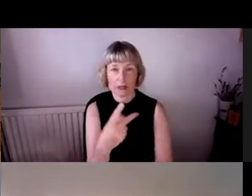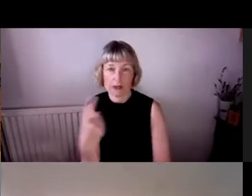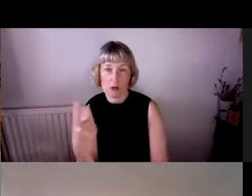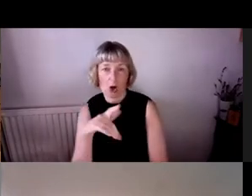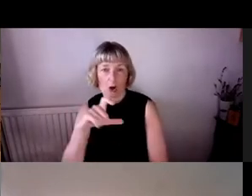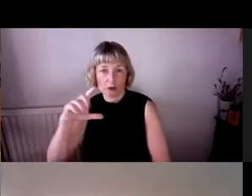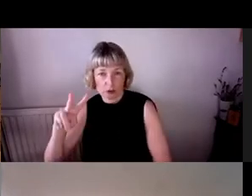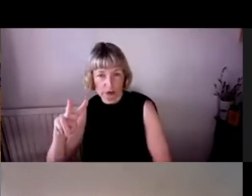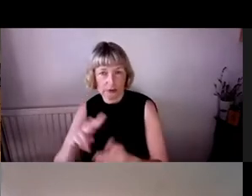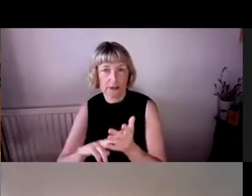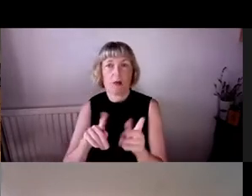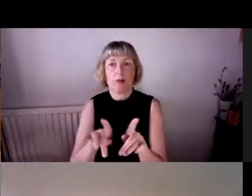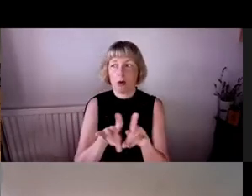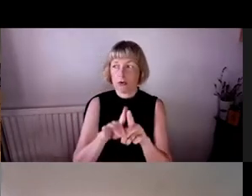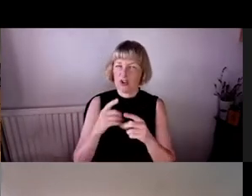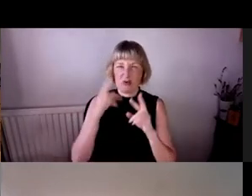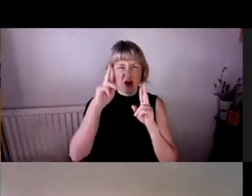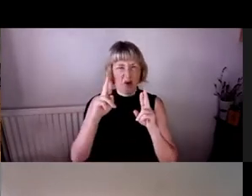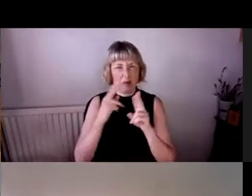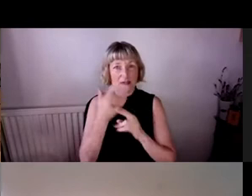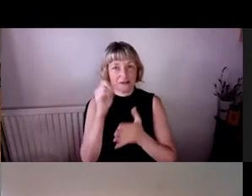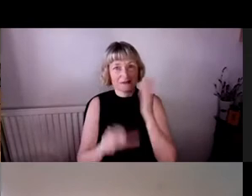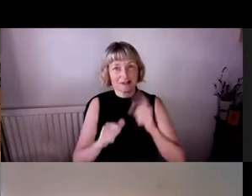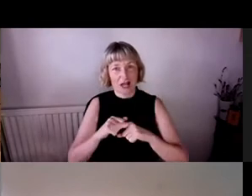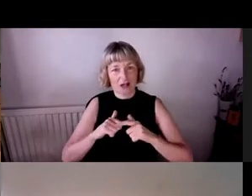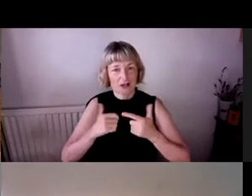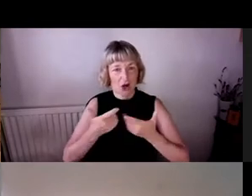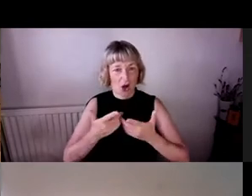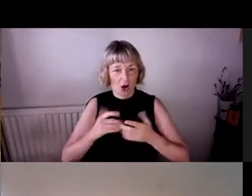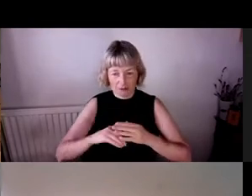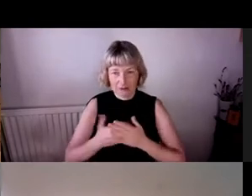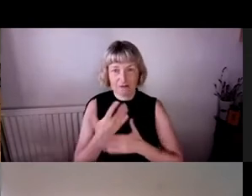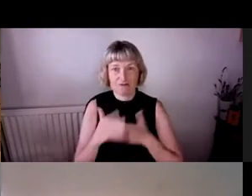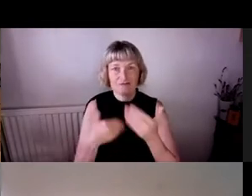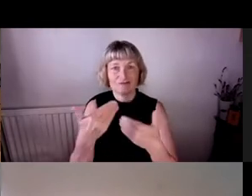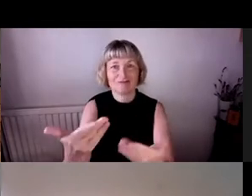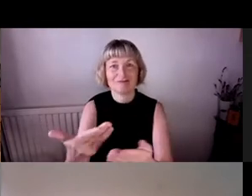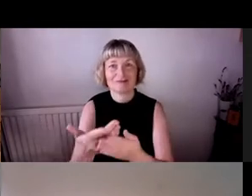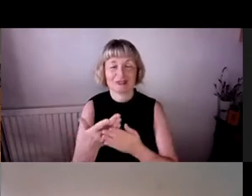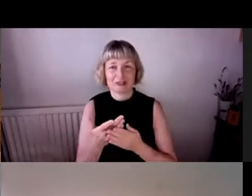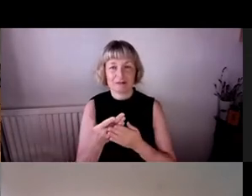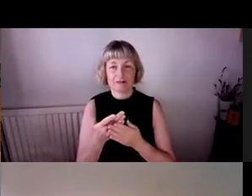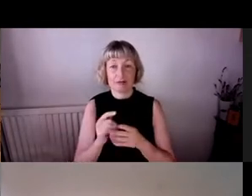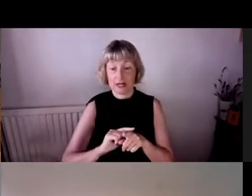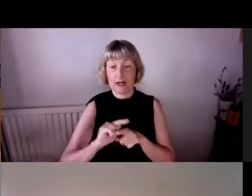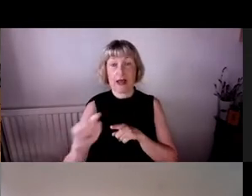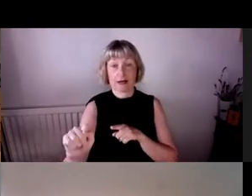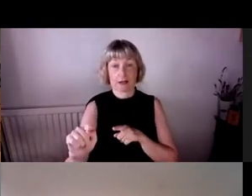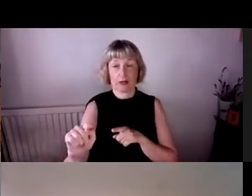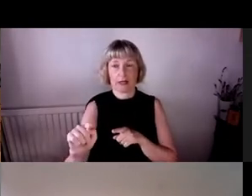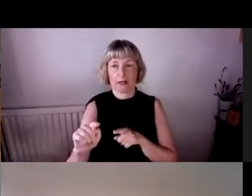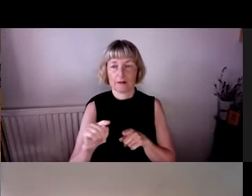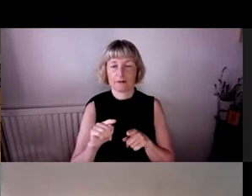is the start of a journey. And Philippa, who was in the room, is going to be leading a session next week that tries to piece together some